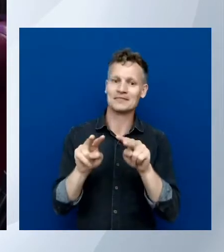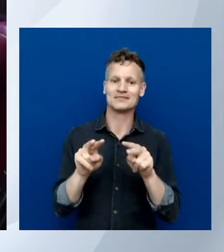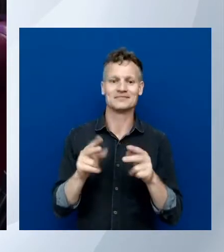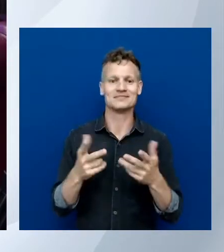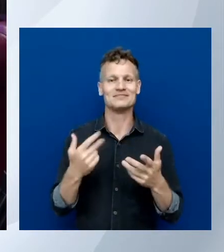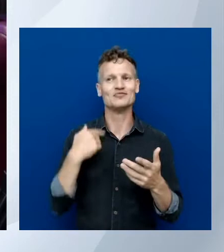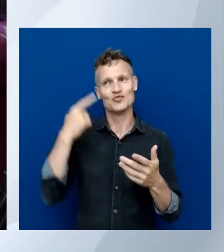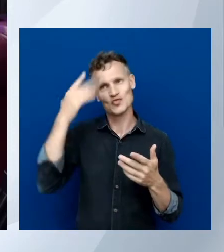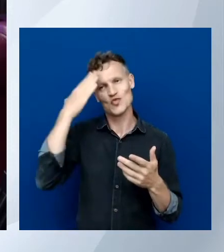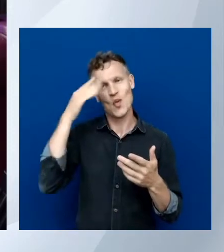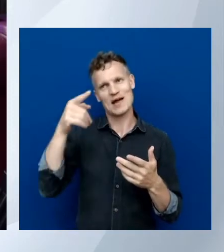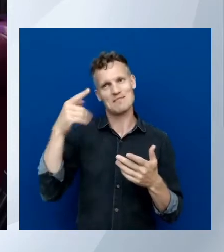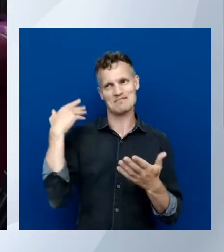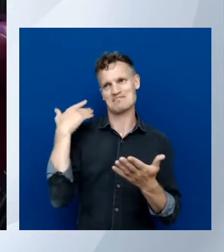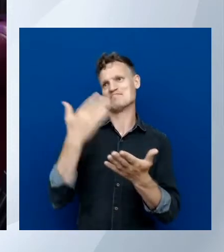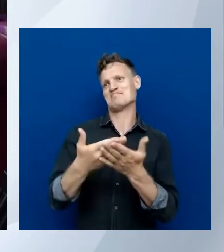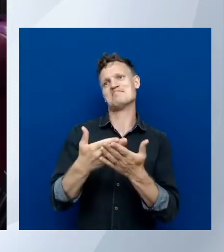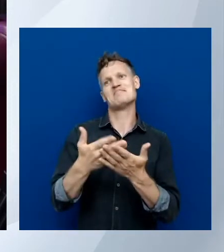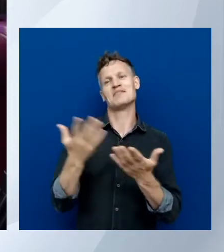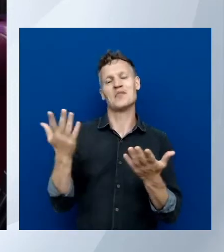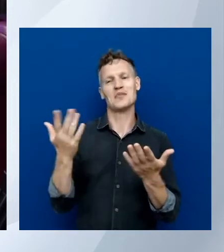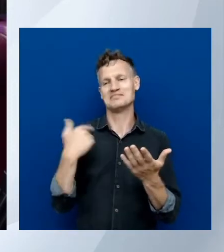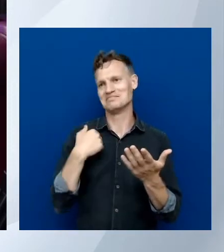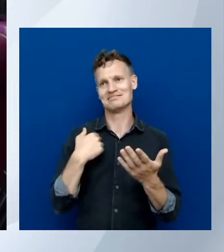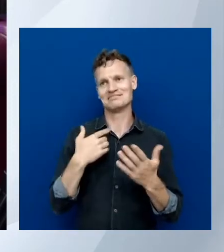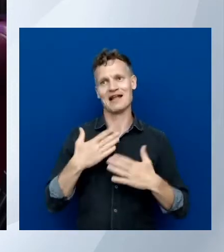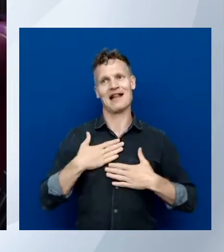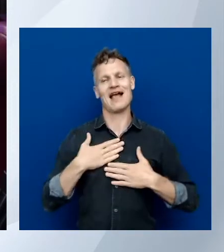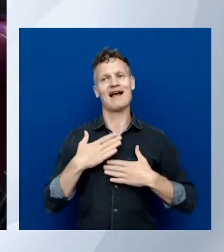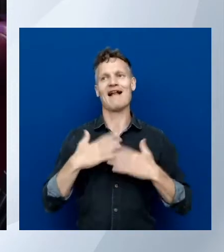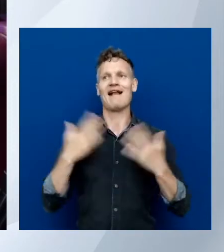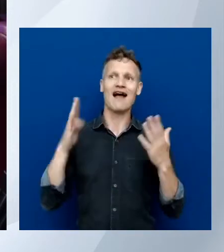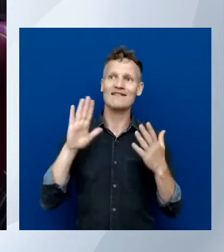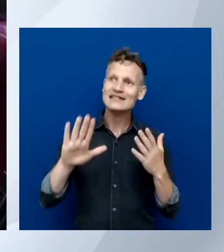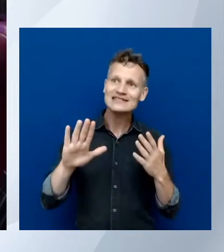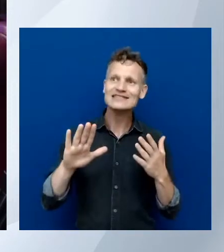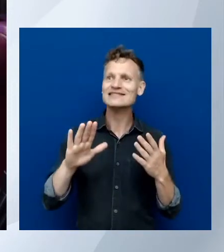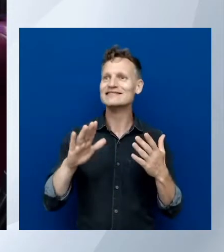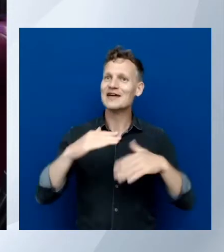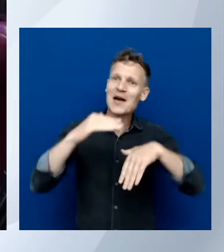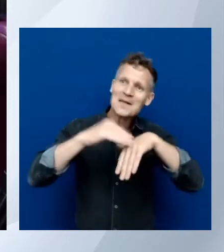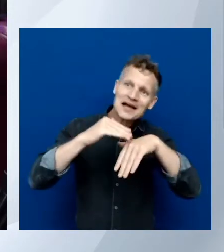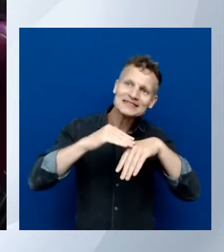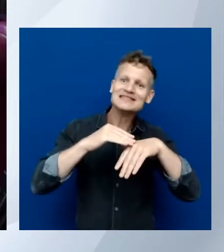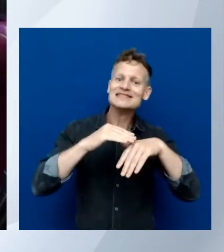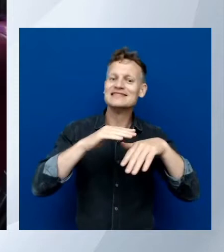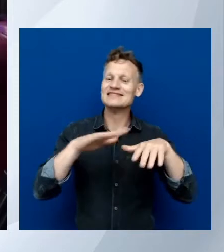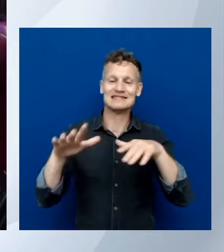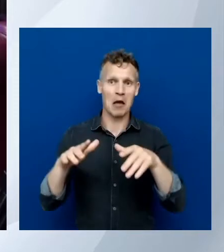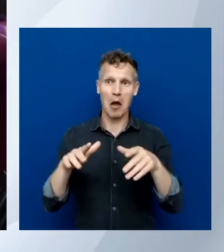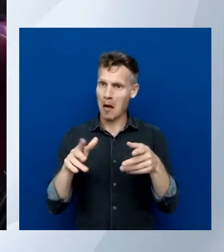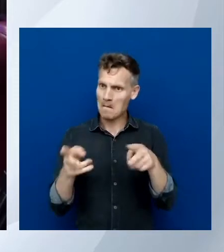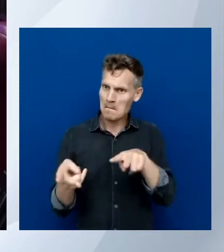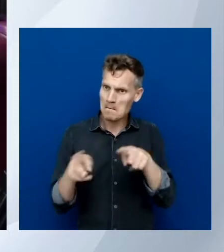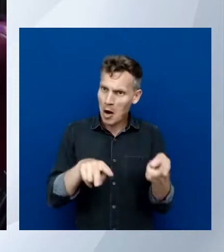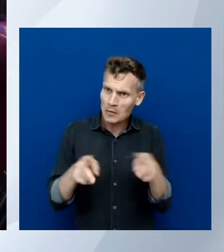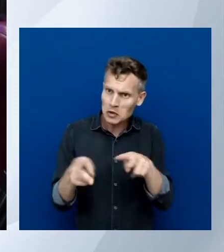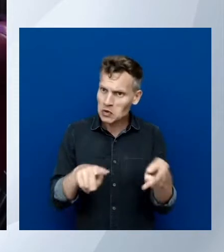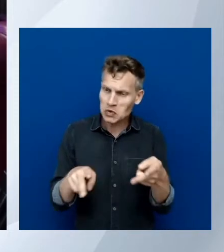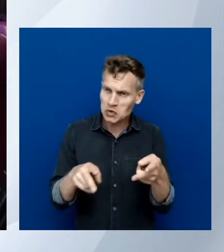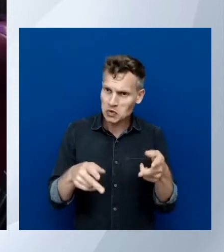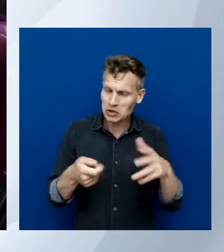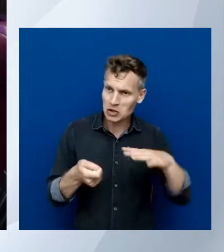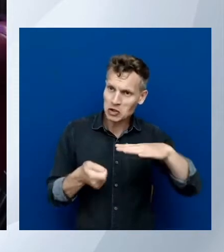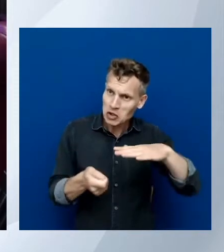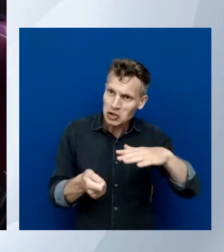and enjoy a lot of his activities here and there. Not the barbecuing one though. That's Missed